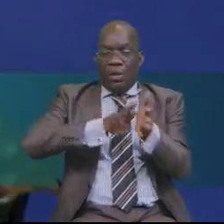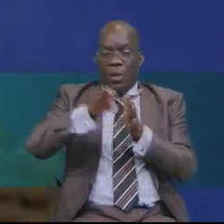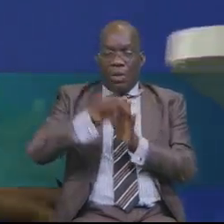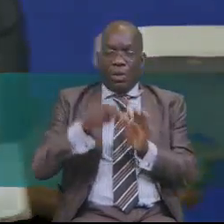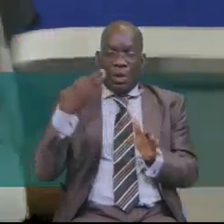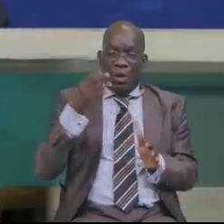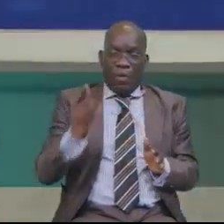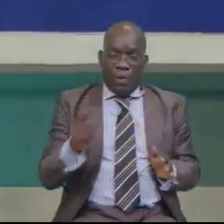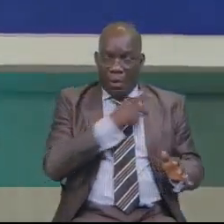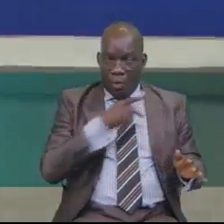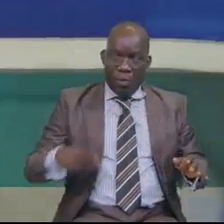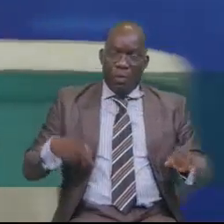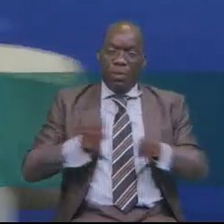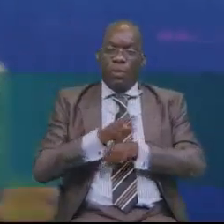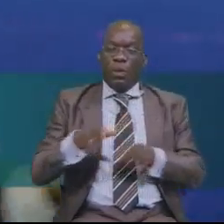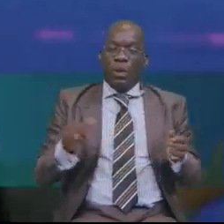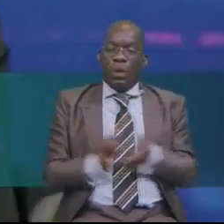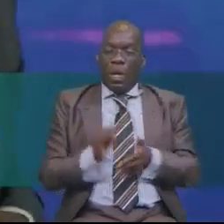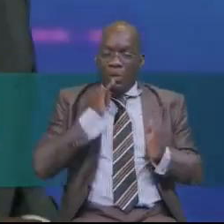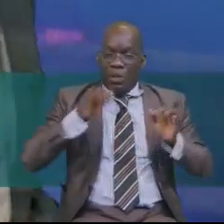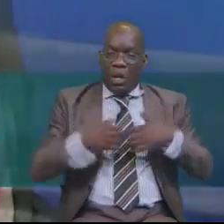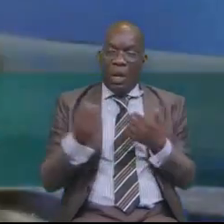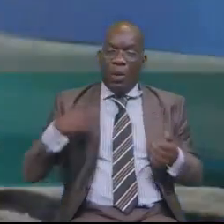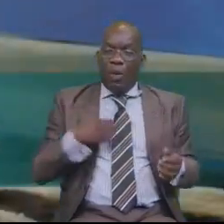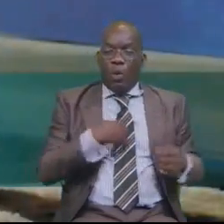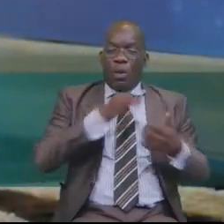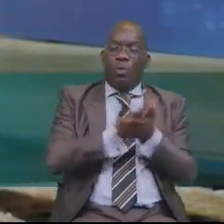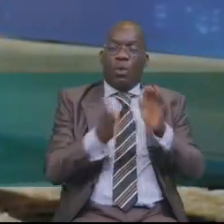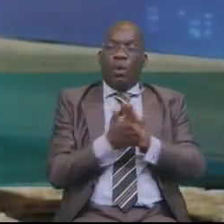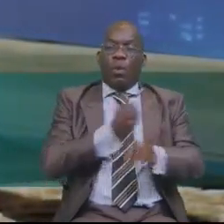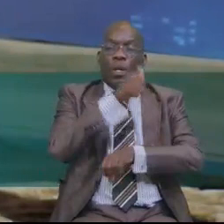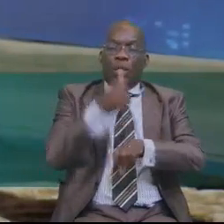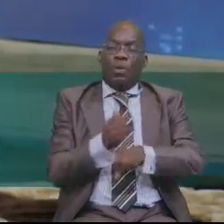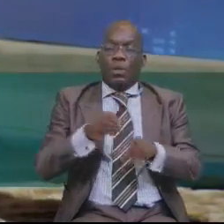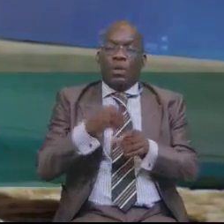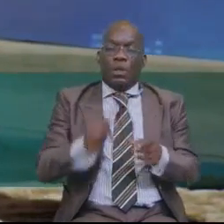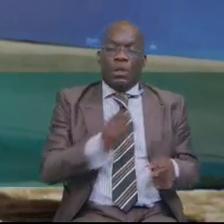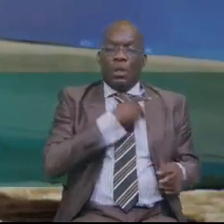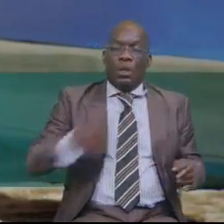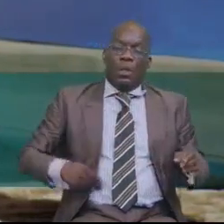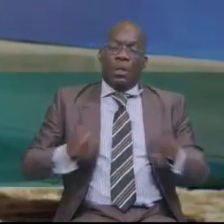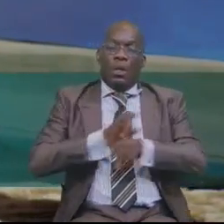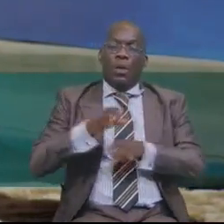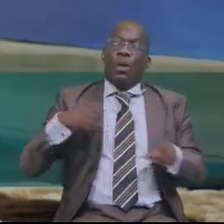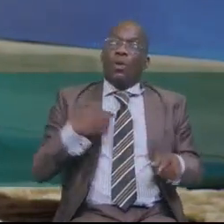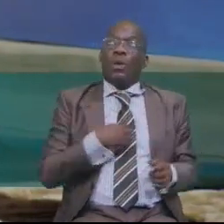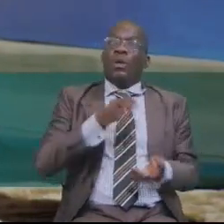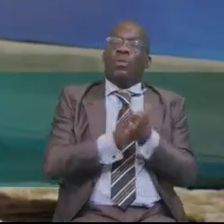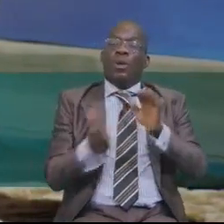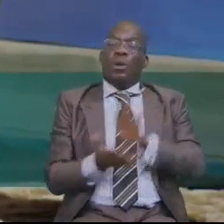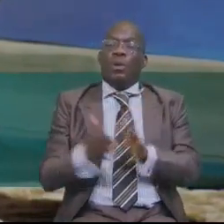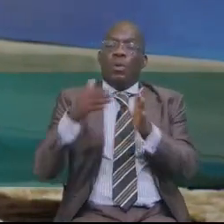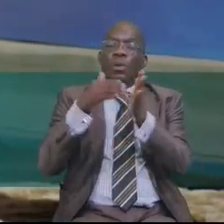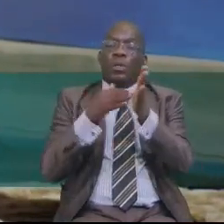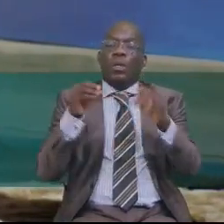and that is how we become established in the kingdom, and we become enlisted in the work of the